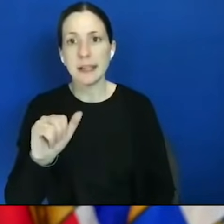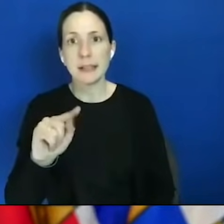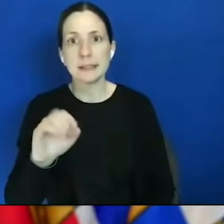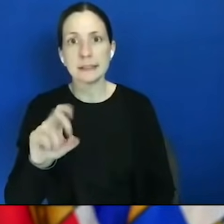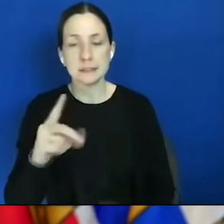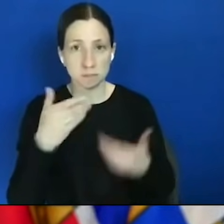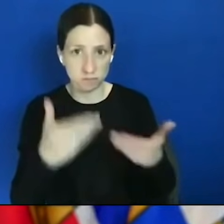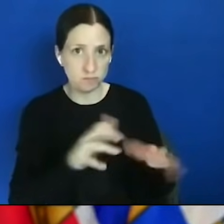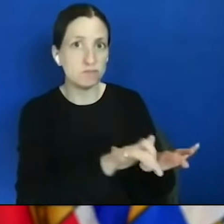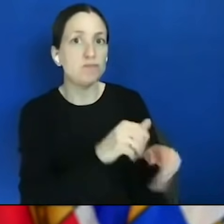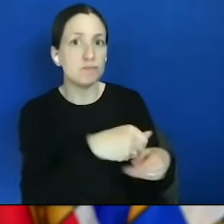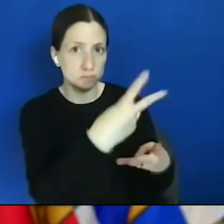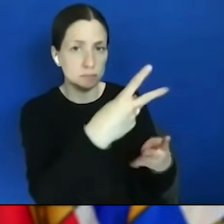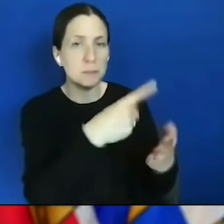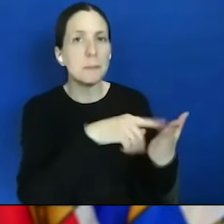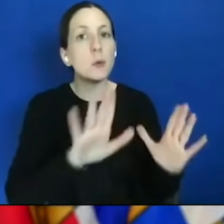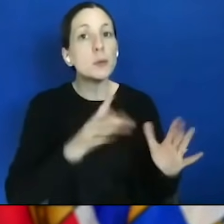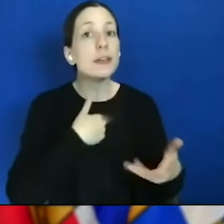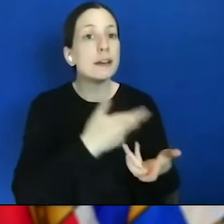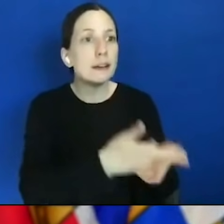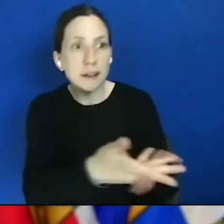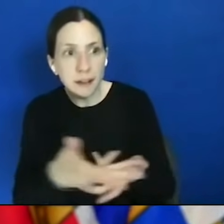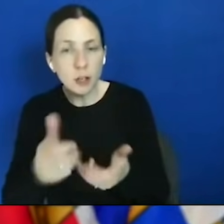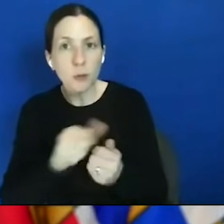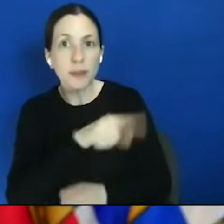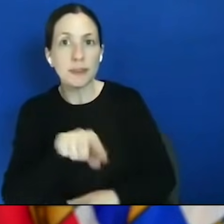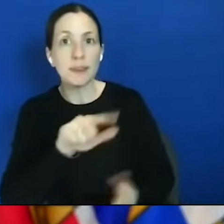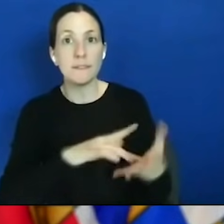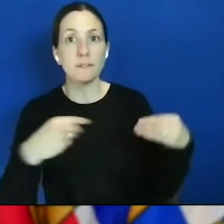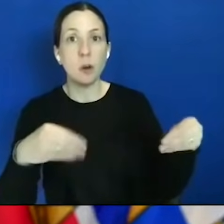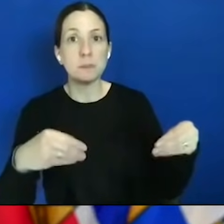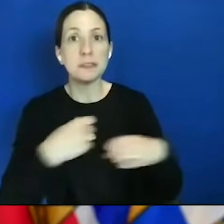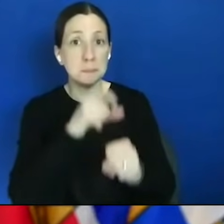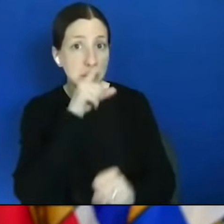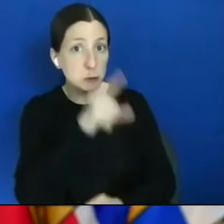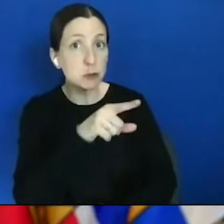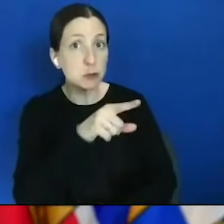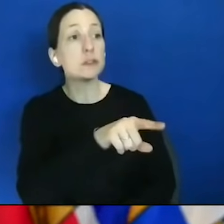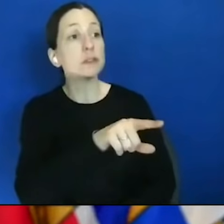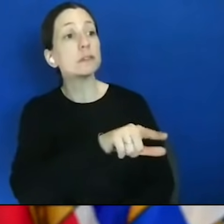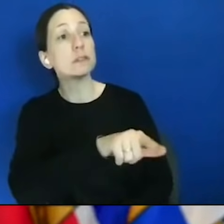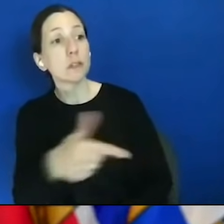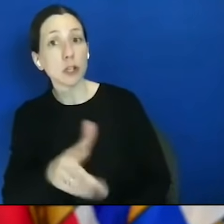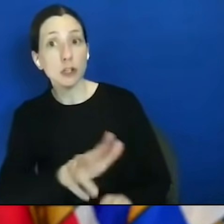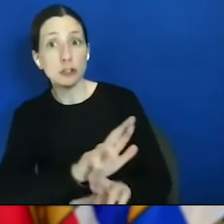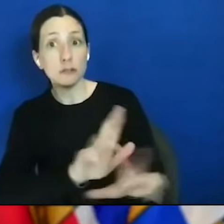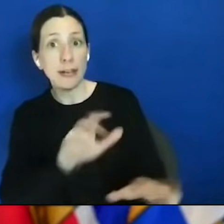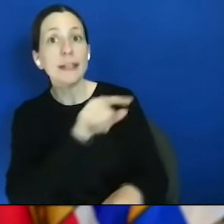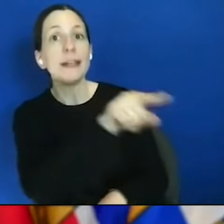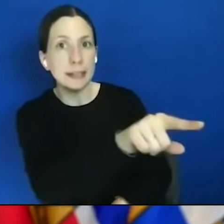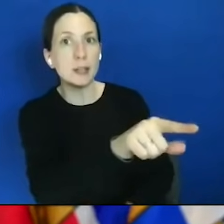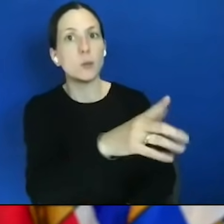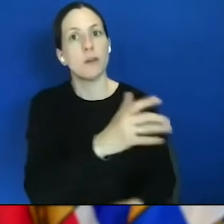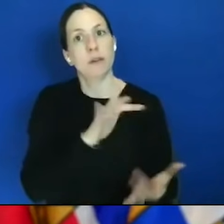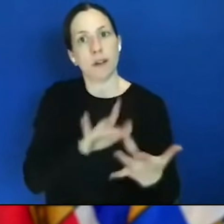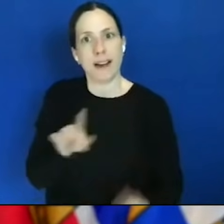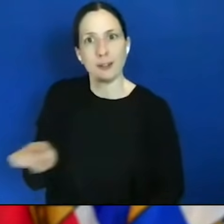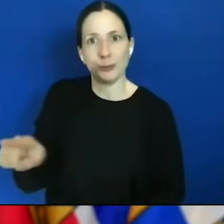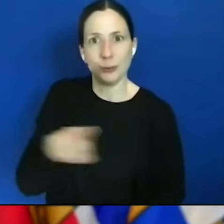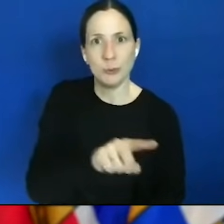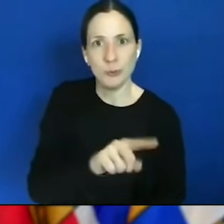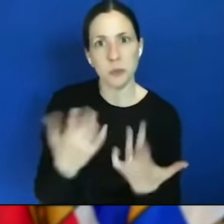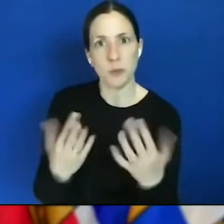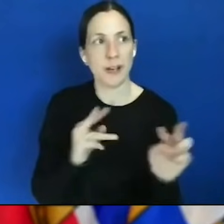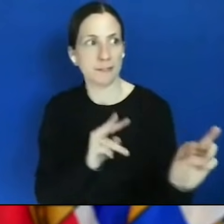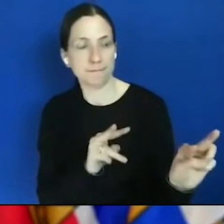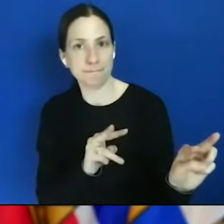and efficiently call you and schedule you for your second dose when it's ready and when you're due.